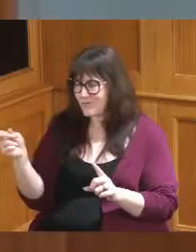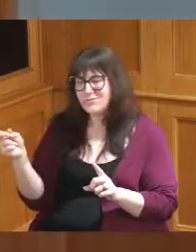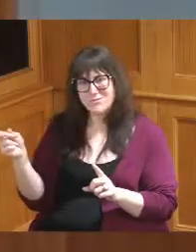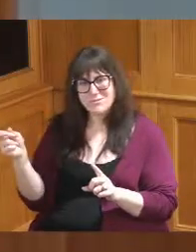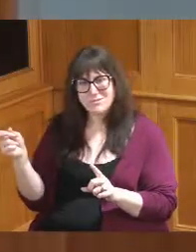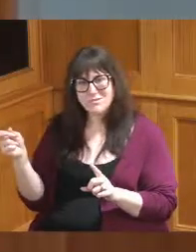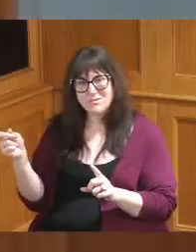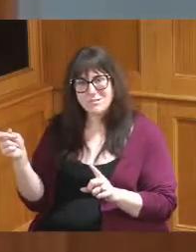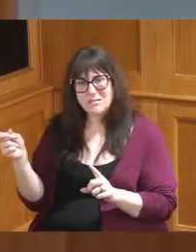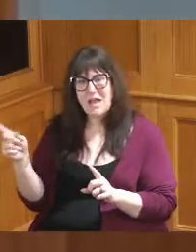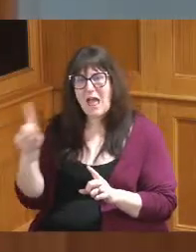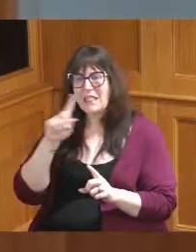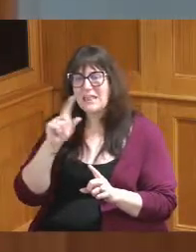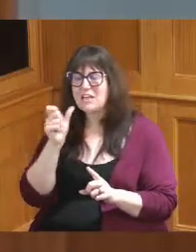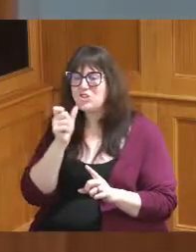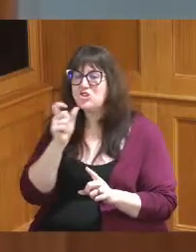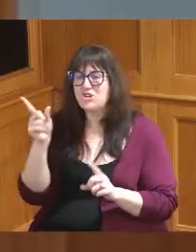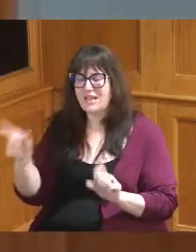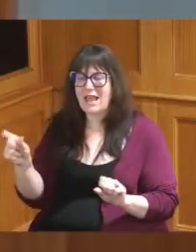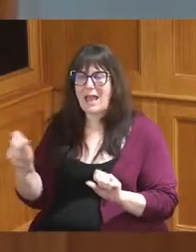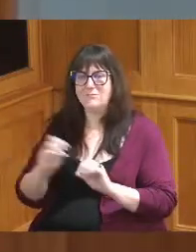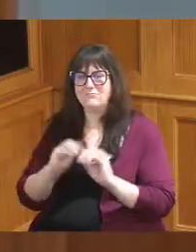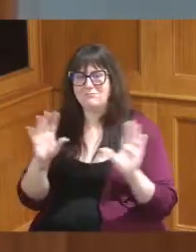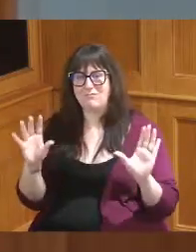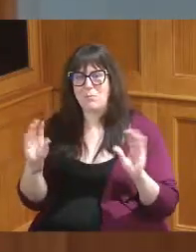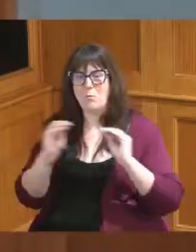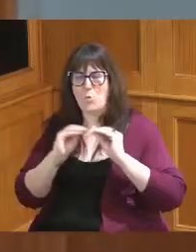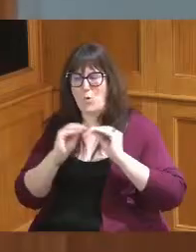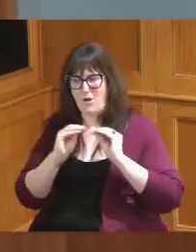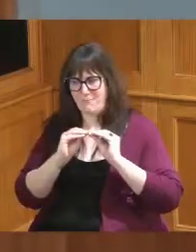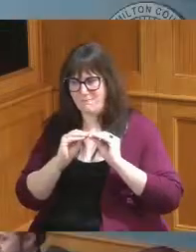Health Gap, and I think she might be able to shed some more light on that. Okay. Thank